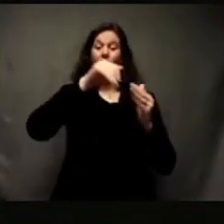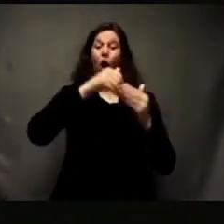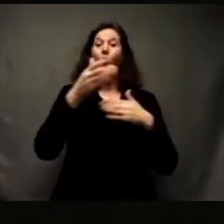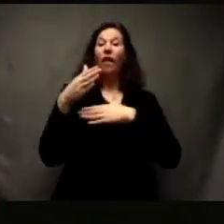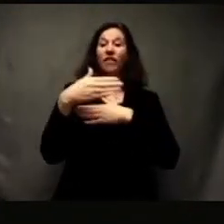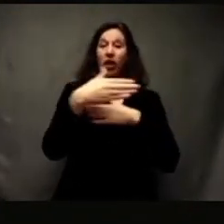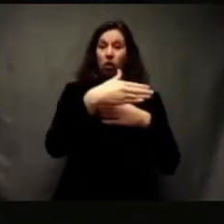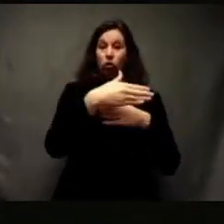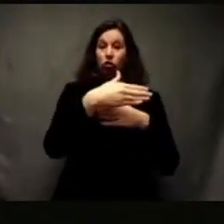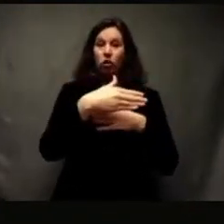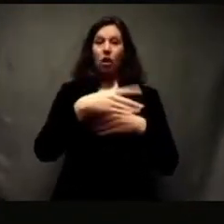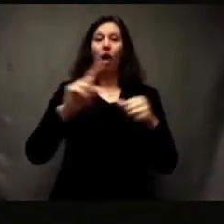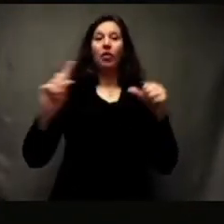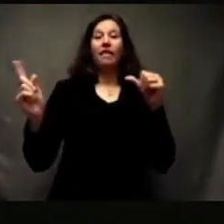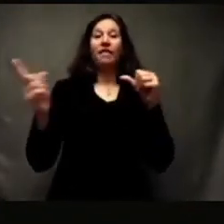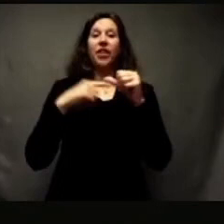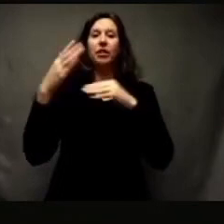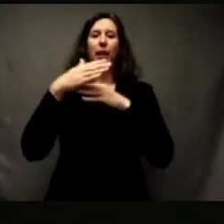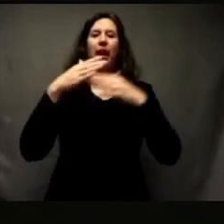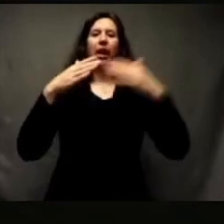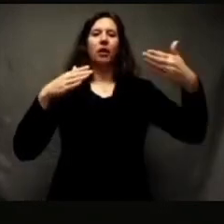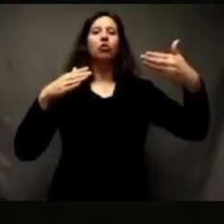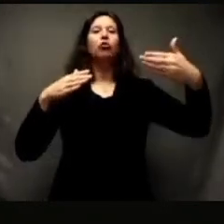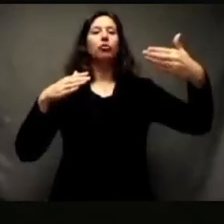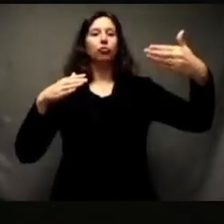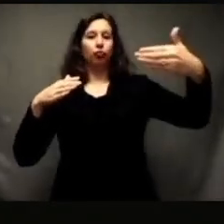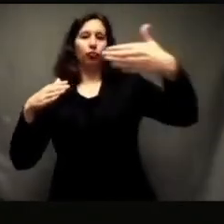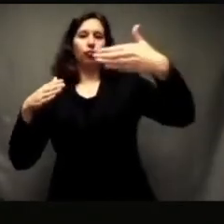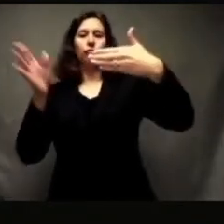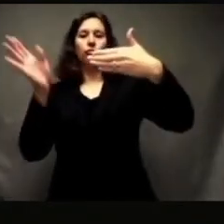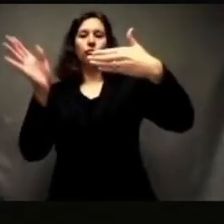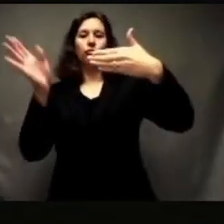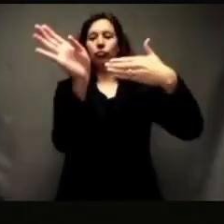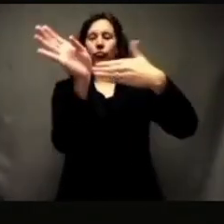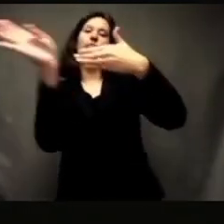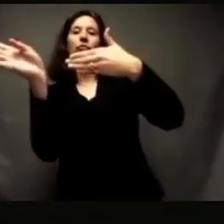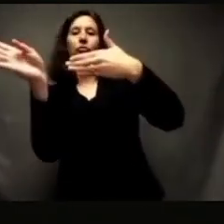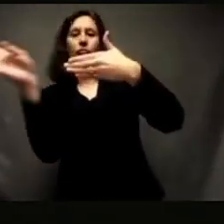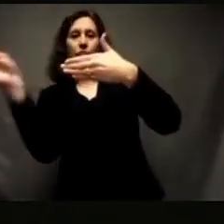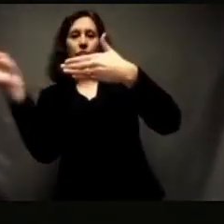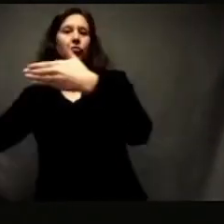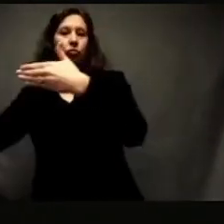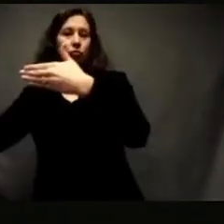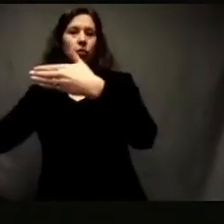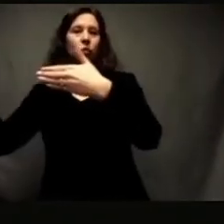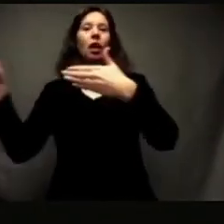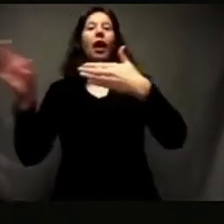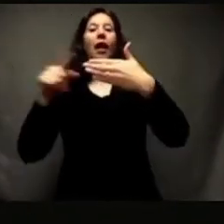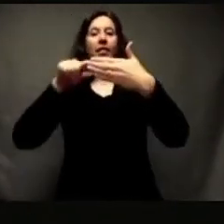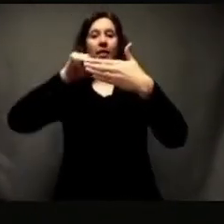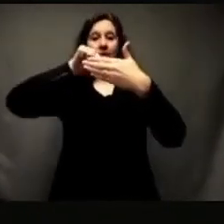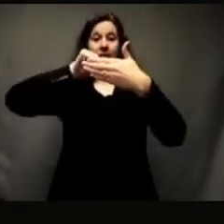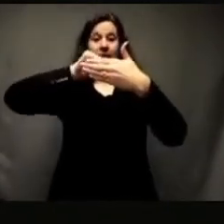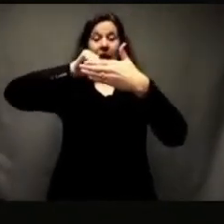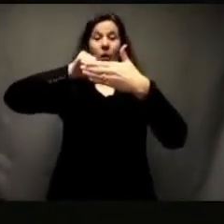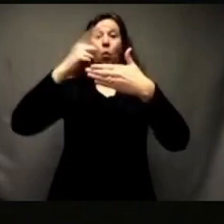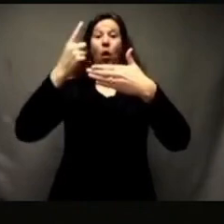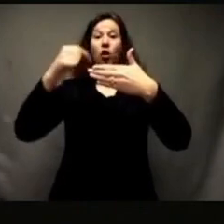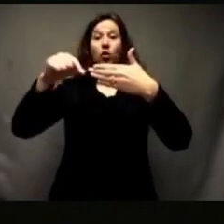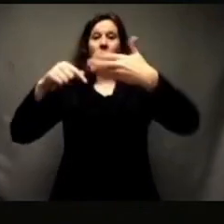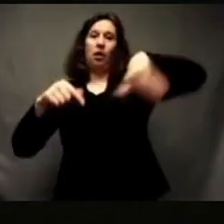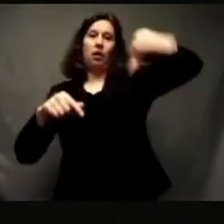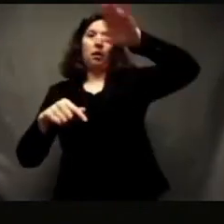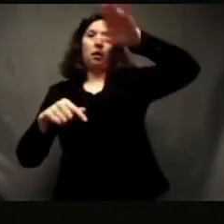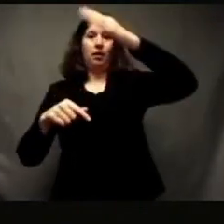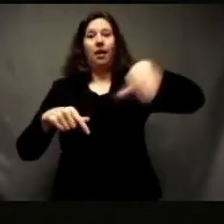page, I see sort of a start on bump interaction between that yellow and green fish. And then they go to the end and